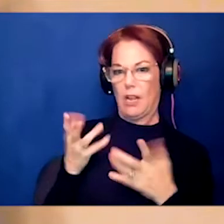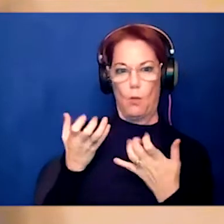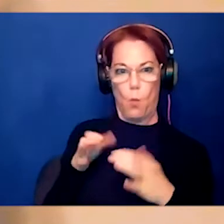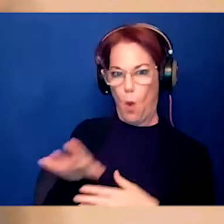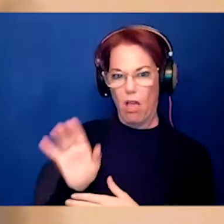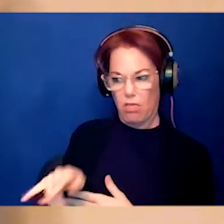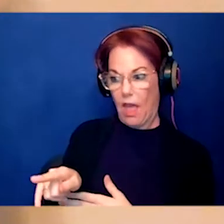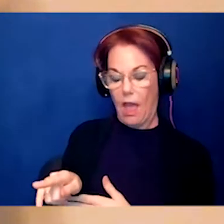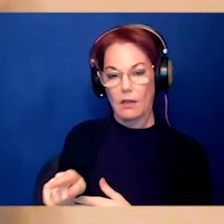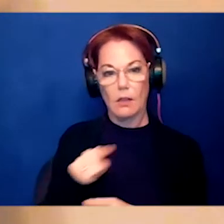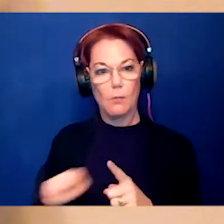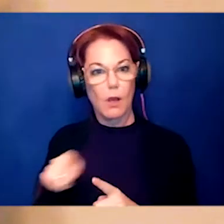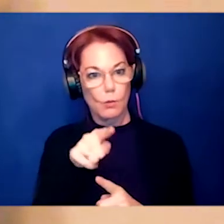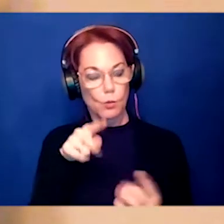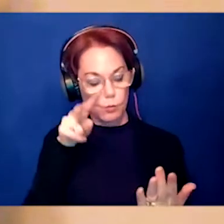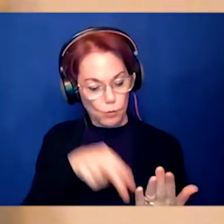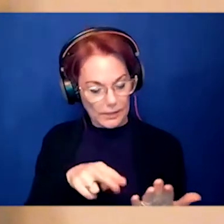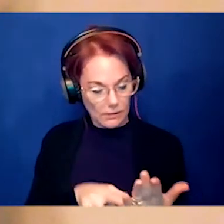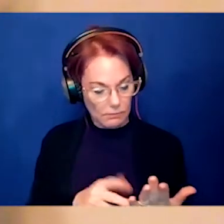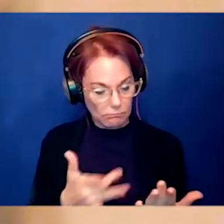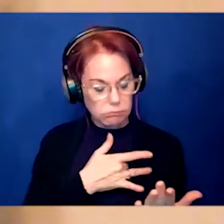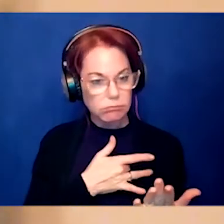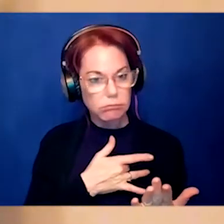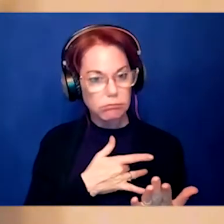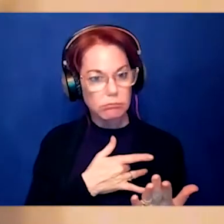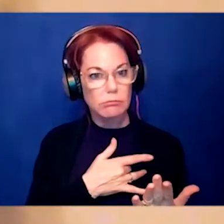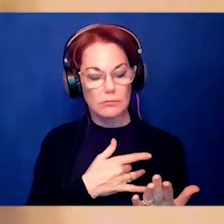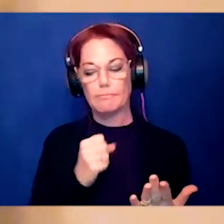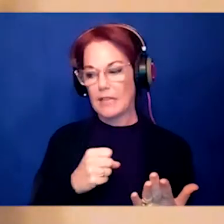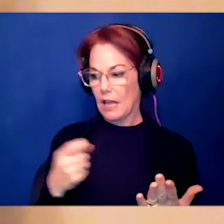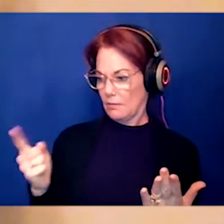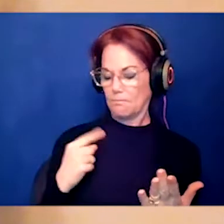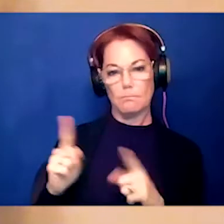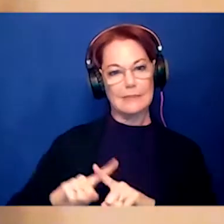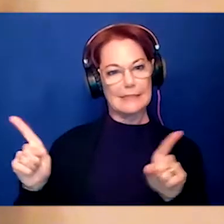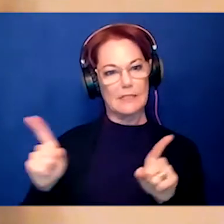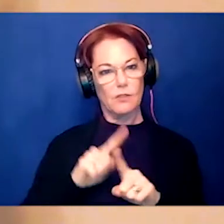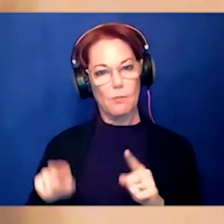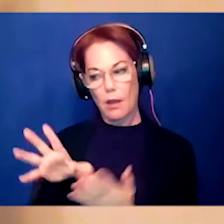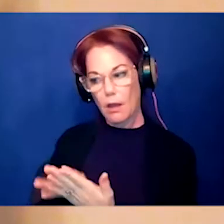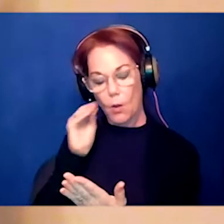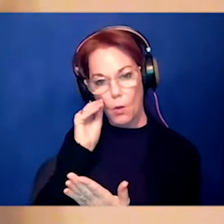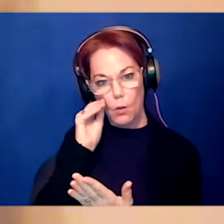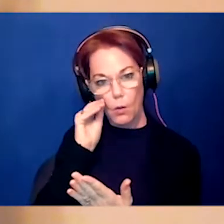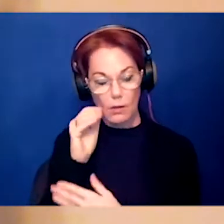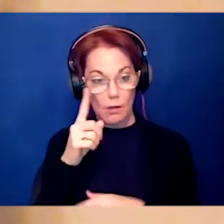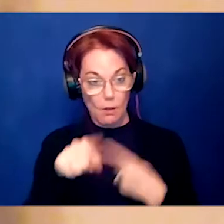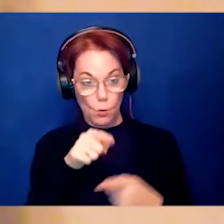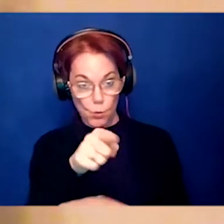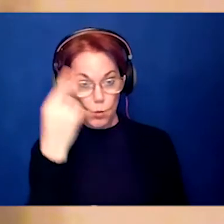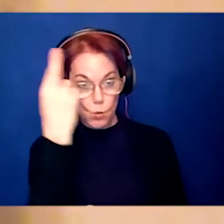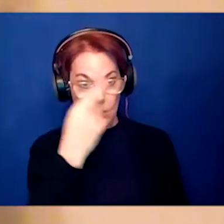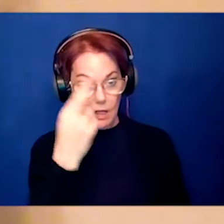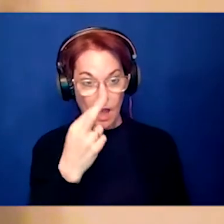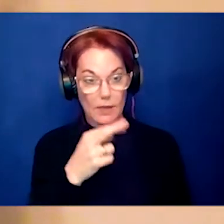and understanding of people who are different from them. I hope that when they realize what others have accomplished